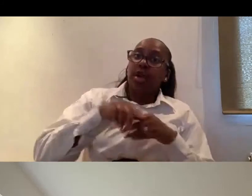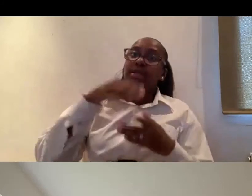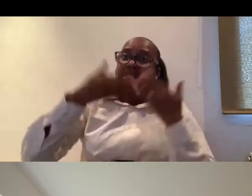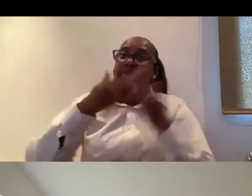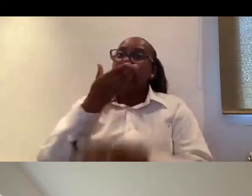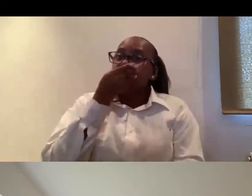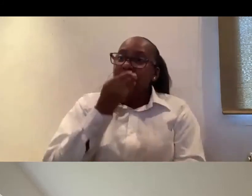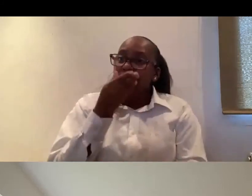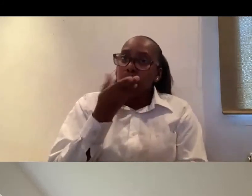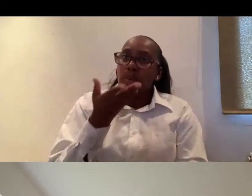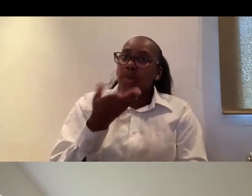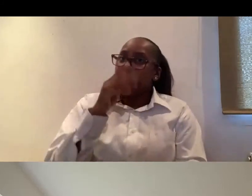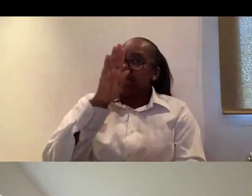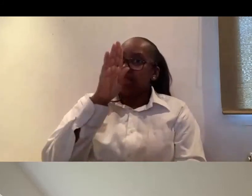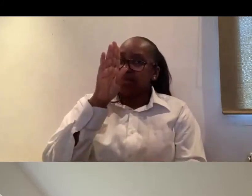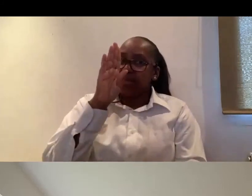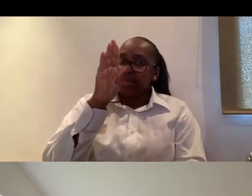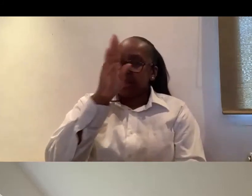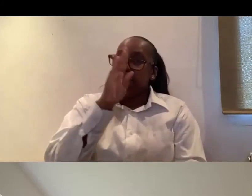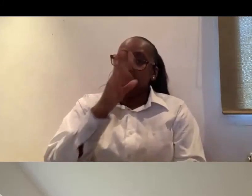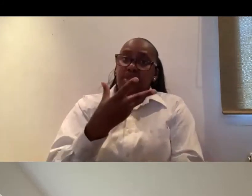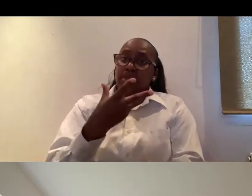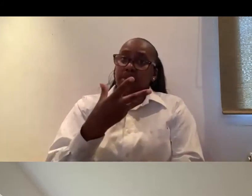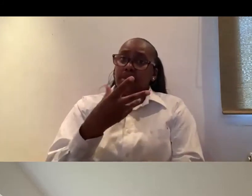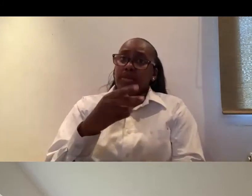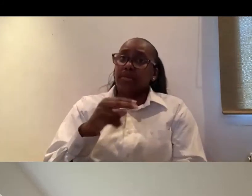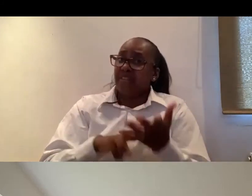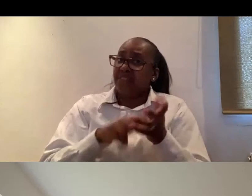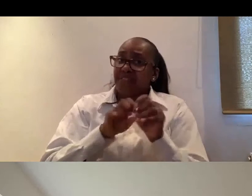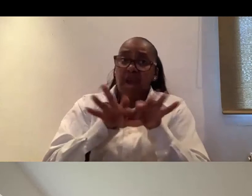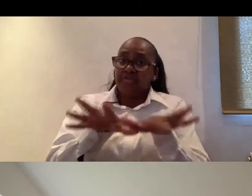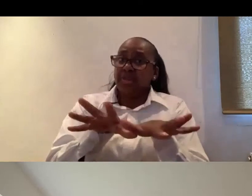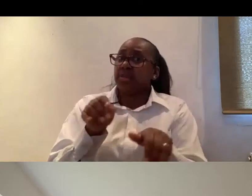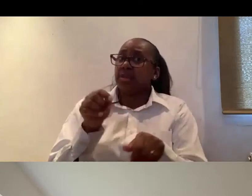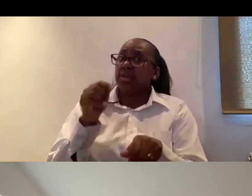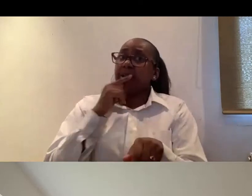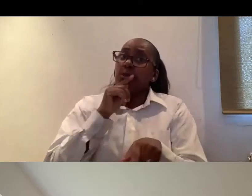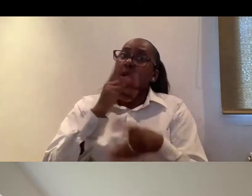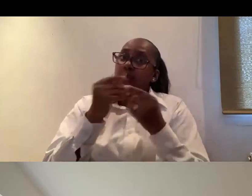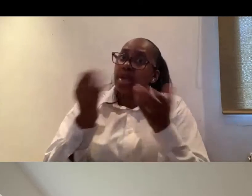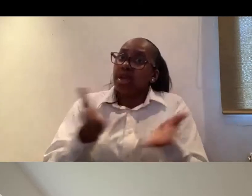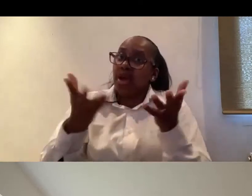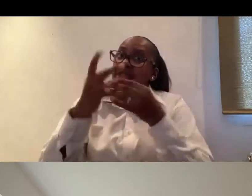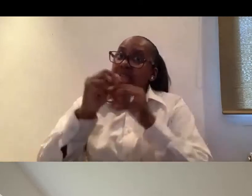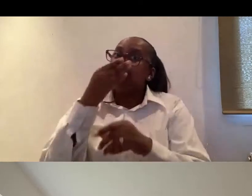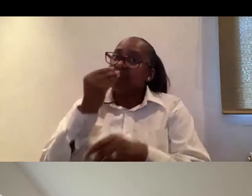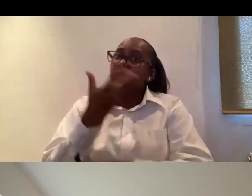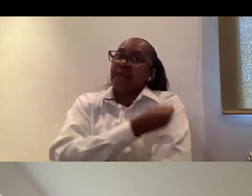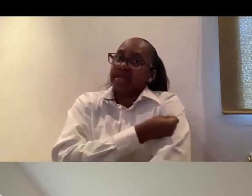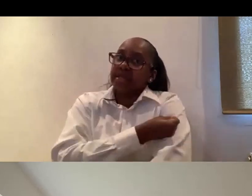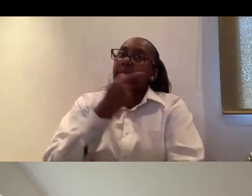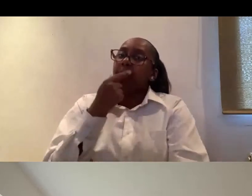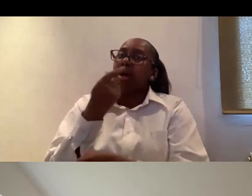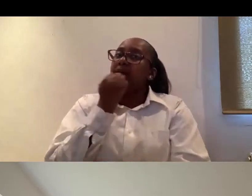flu is a deadly virus for many people, and encouraging people to take up the flu vaccine. But certainly the numbers that have